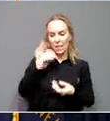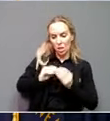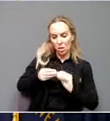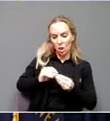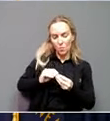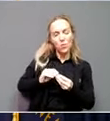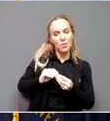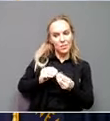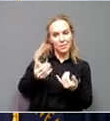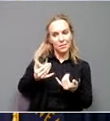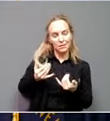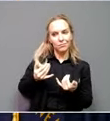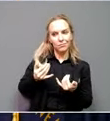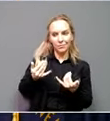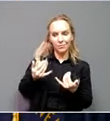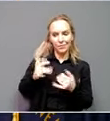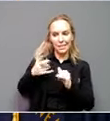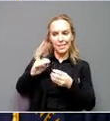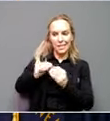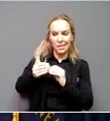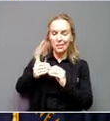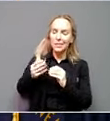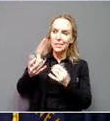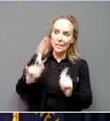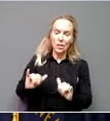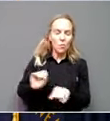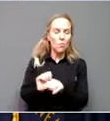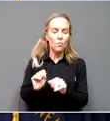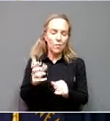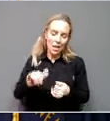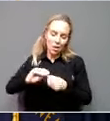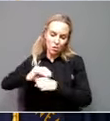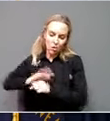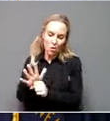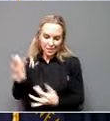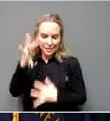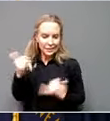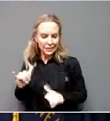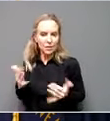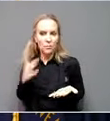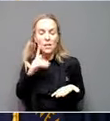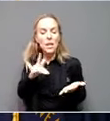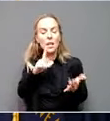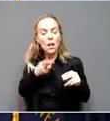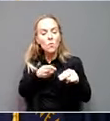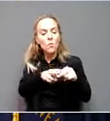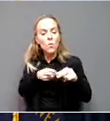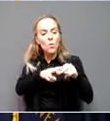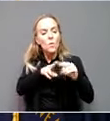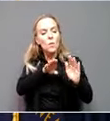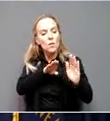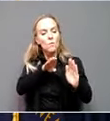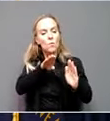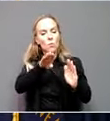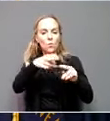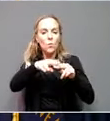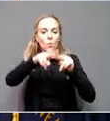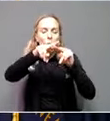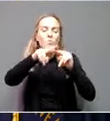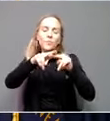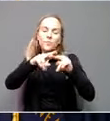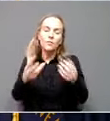us, but the numbers are not just creeping up, they are moving up at the moment. And